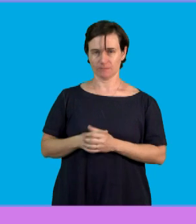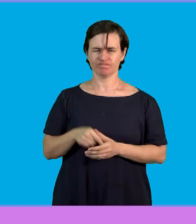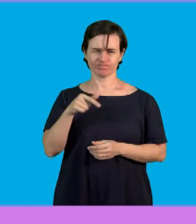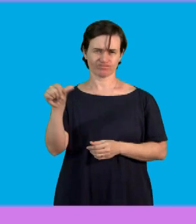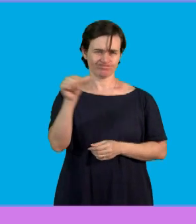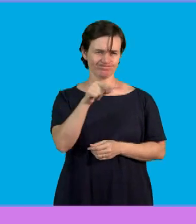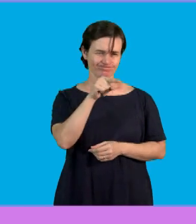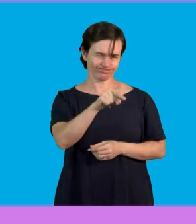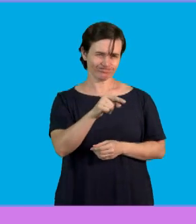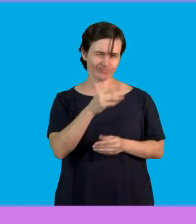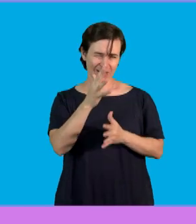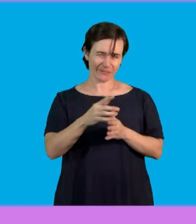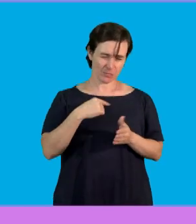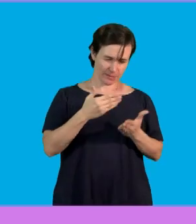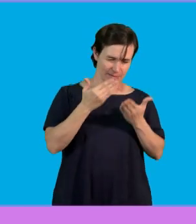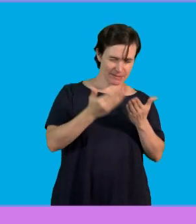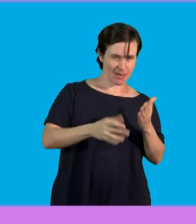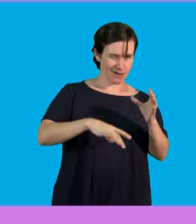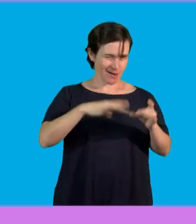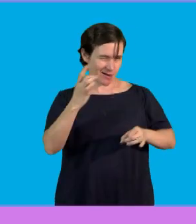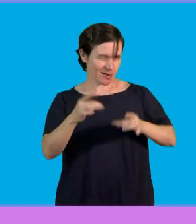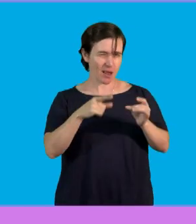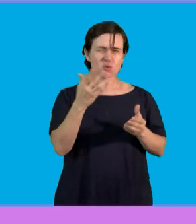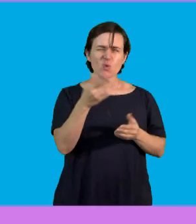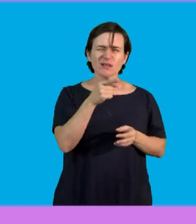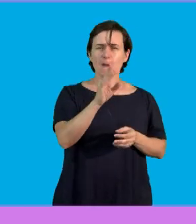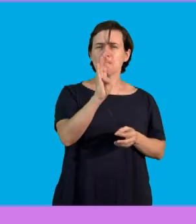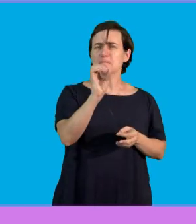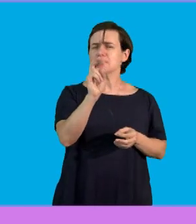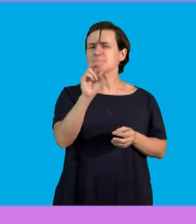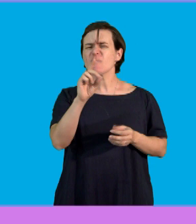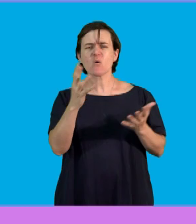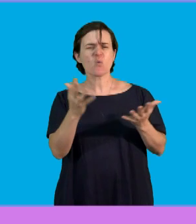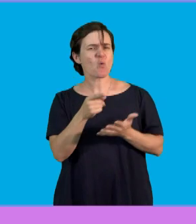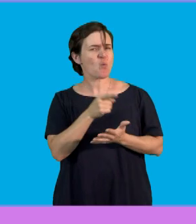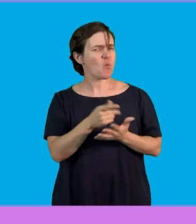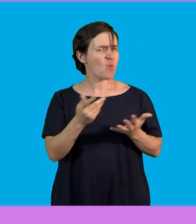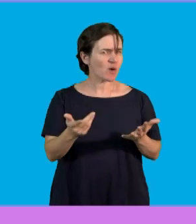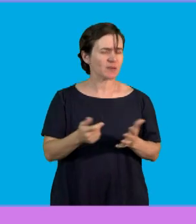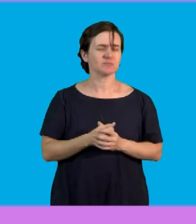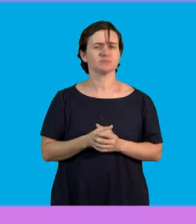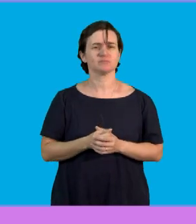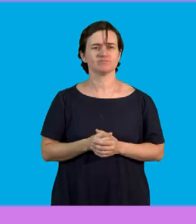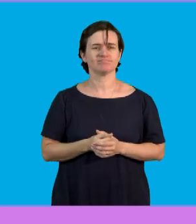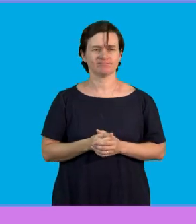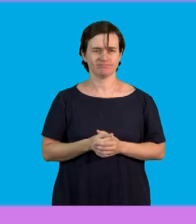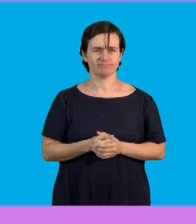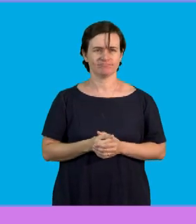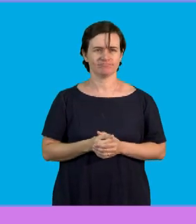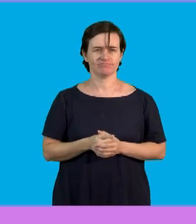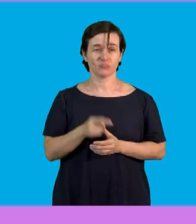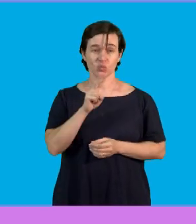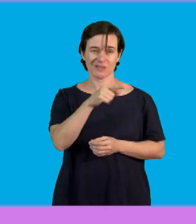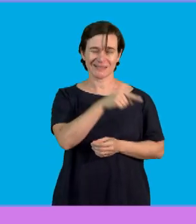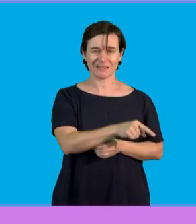you carefully study the statement, and you check where it appears or indicates the bond fee. So we have this, which